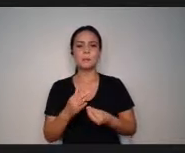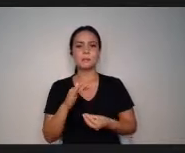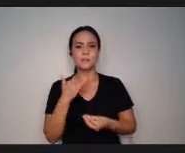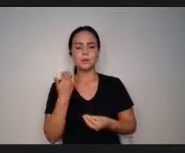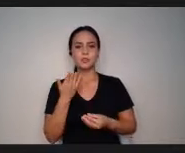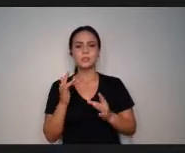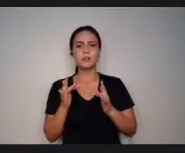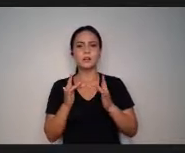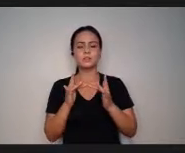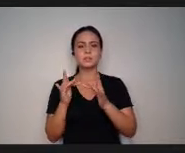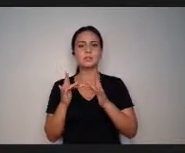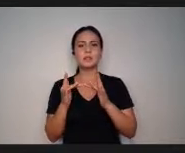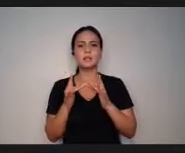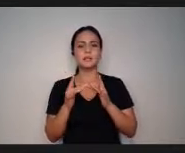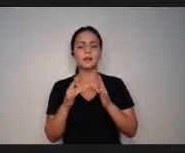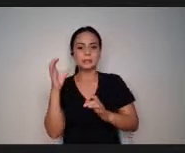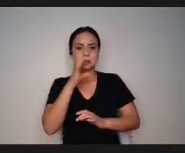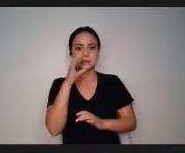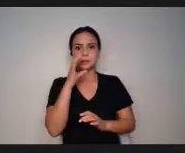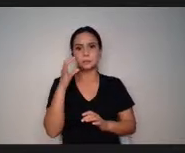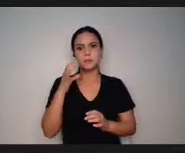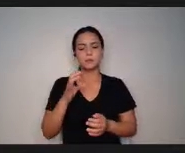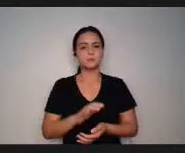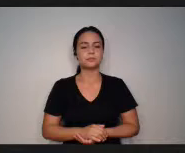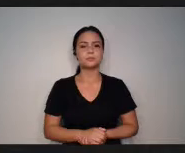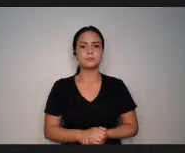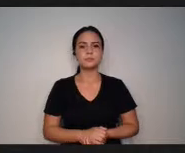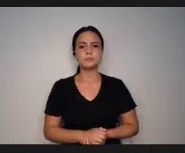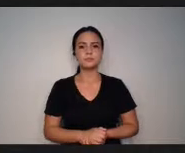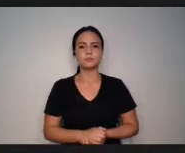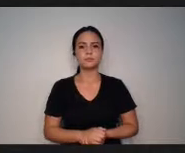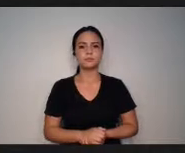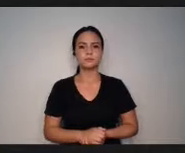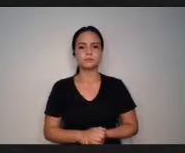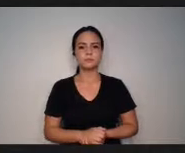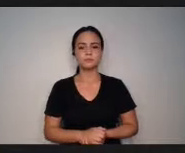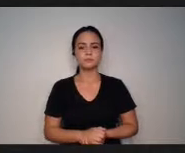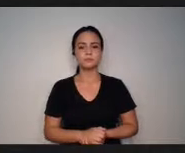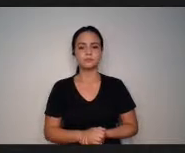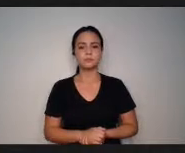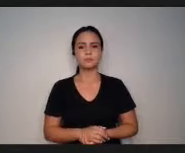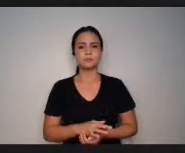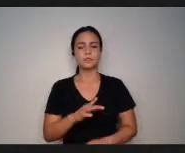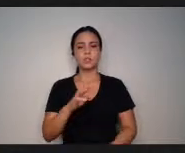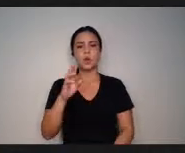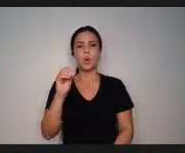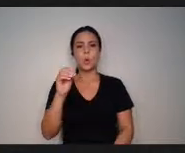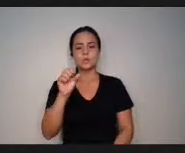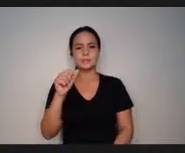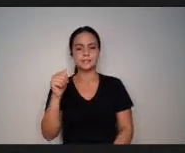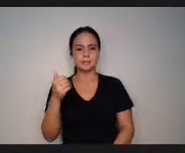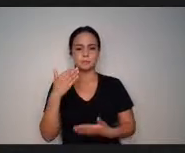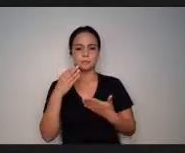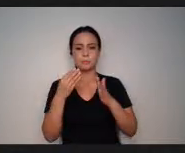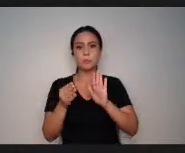Angus Deaton at Harvard have published a lot on these issues. It will be interesting to see. We know that suicide